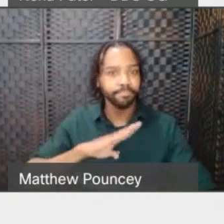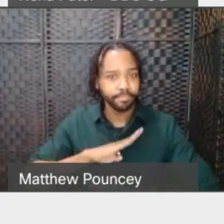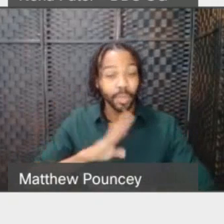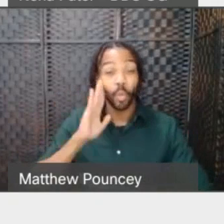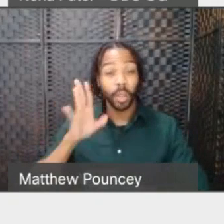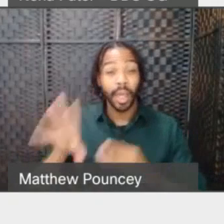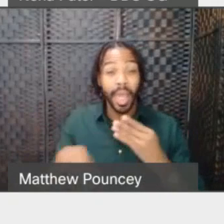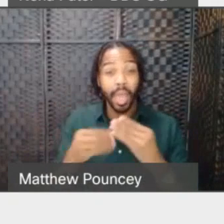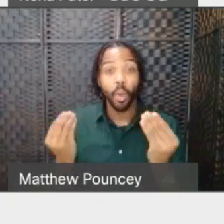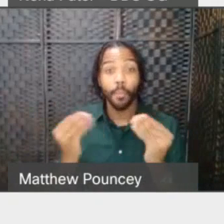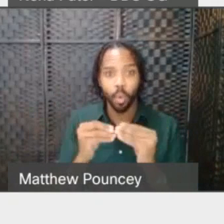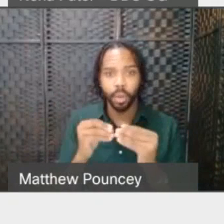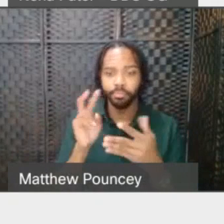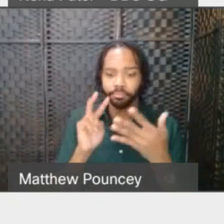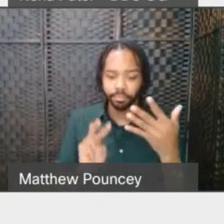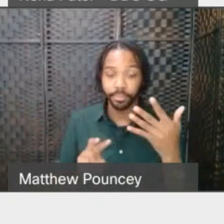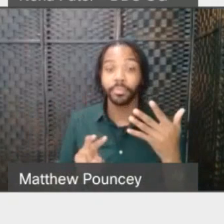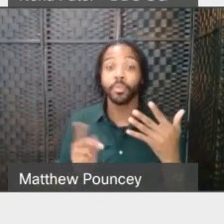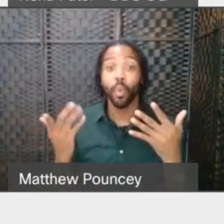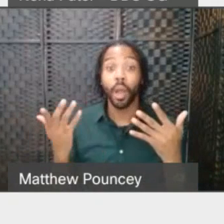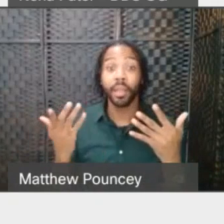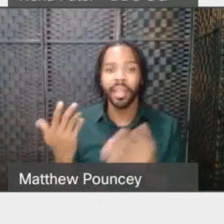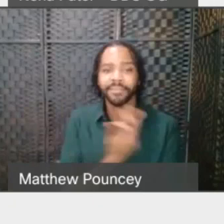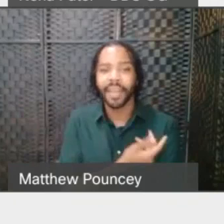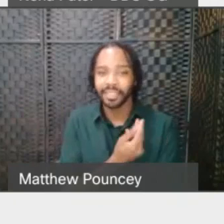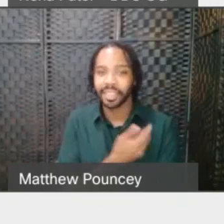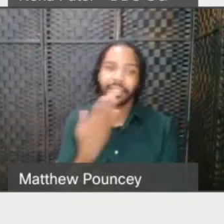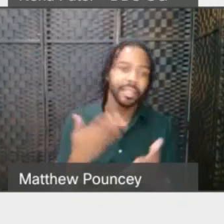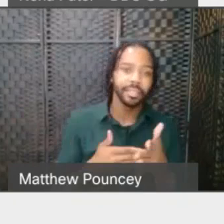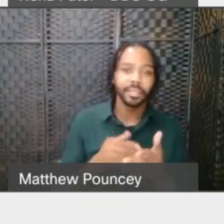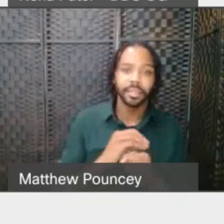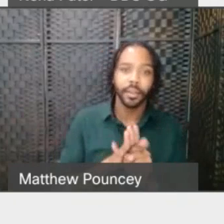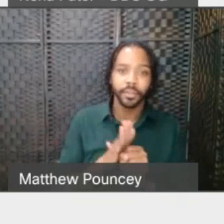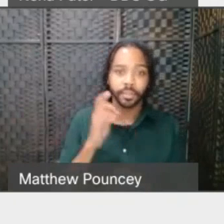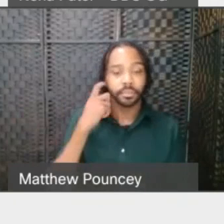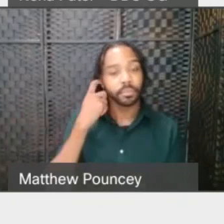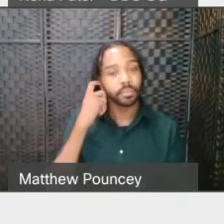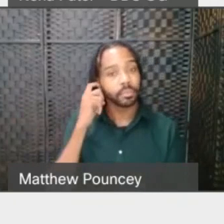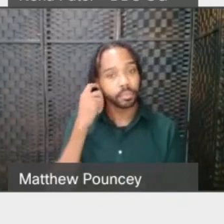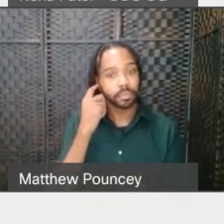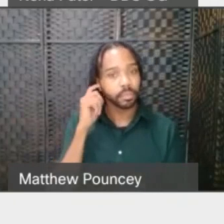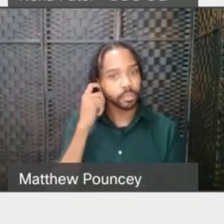qualification to that, which is vaccination against COVID-19.